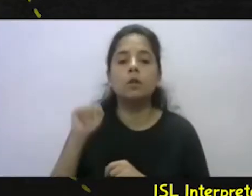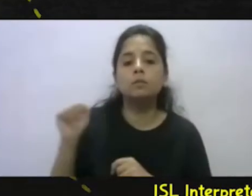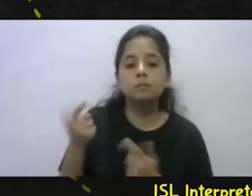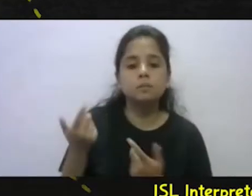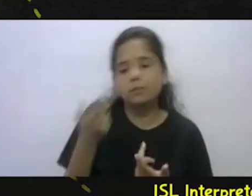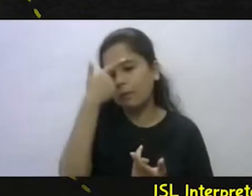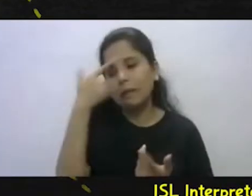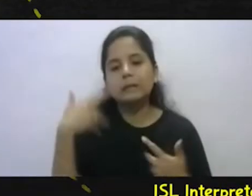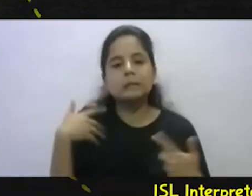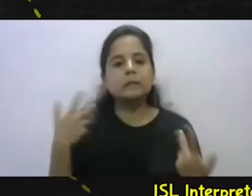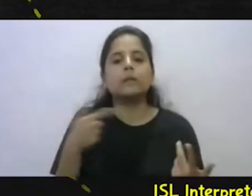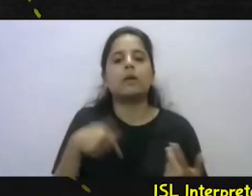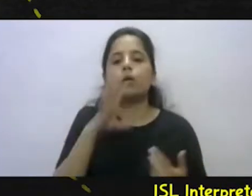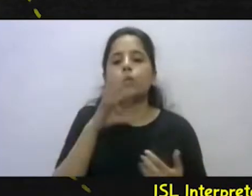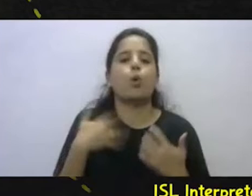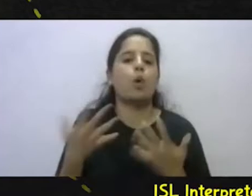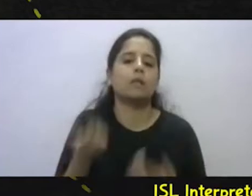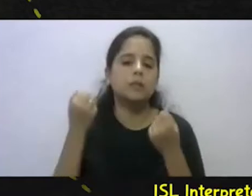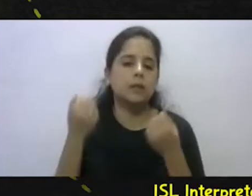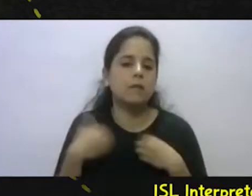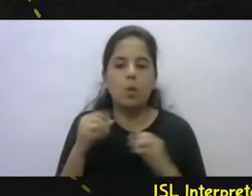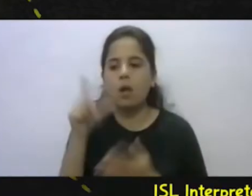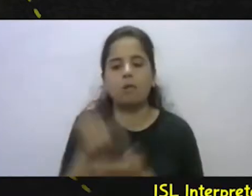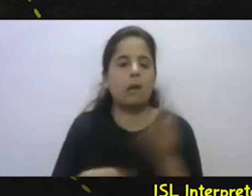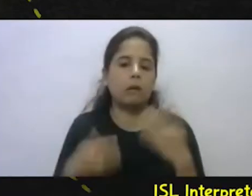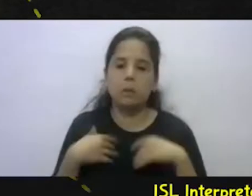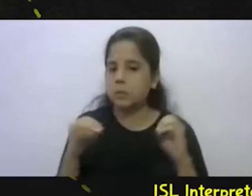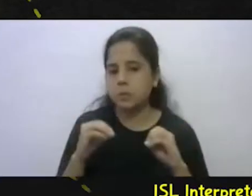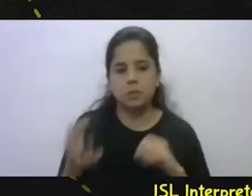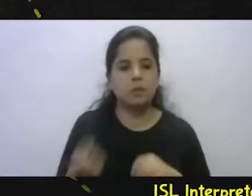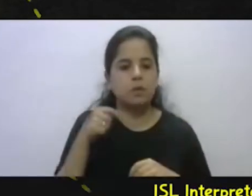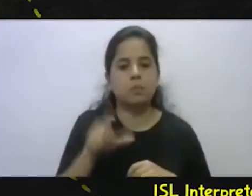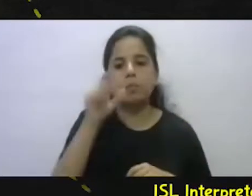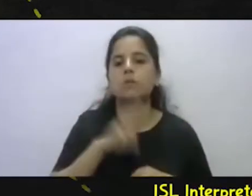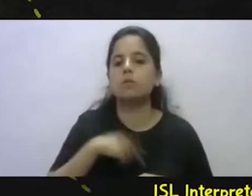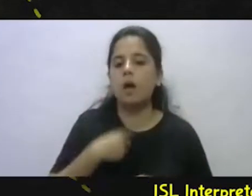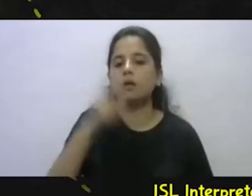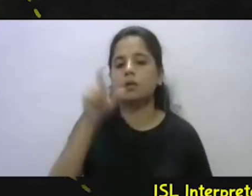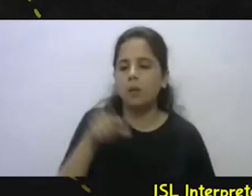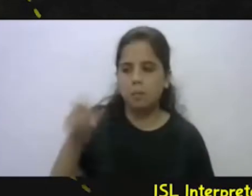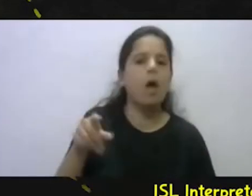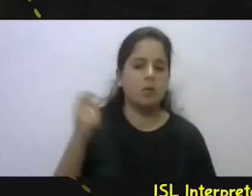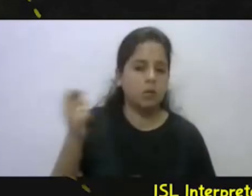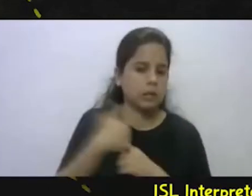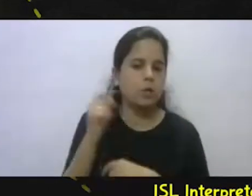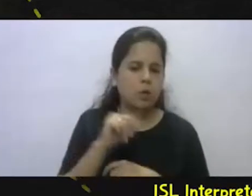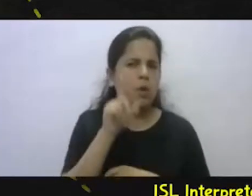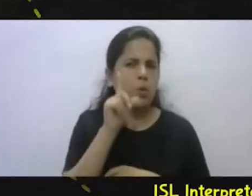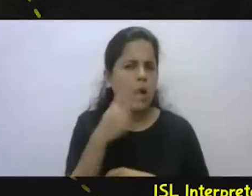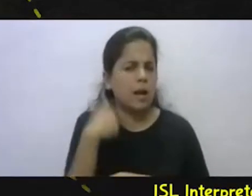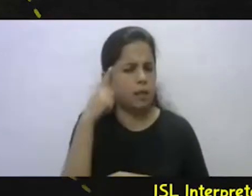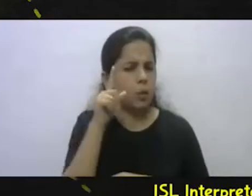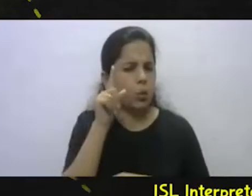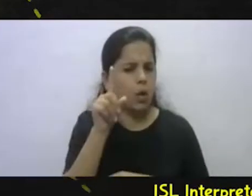Unfortunately, I was not able to receive any letter from a trans couple, but then there was one